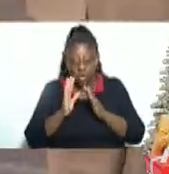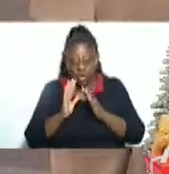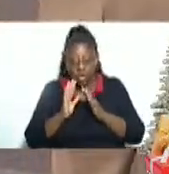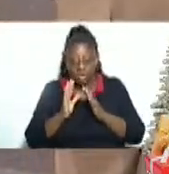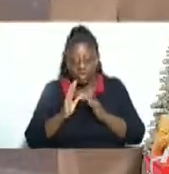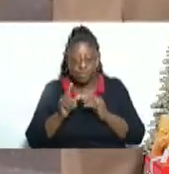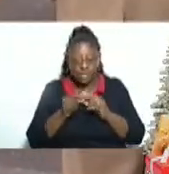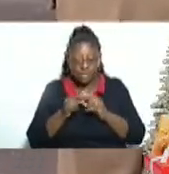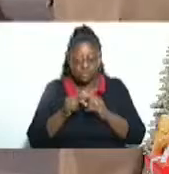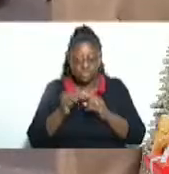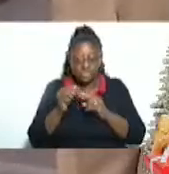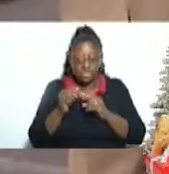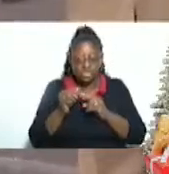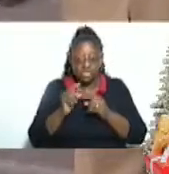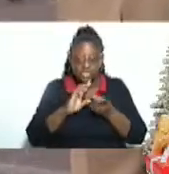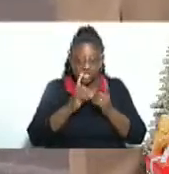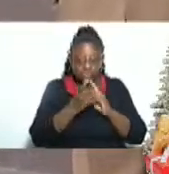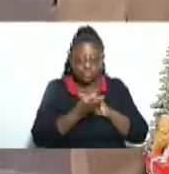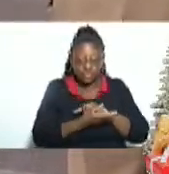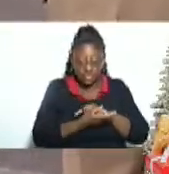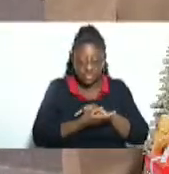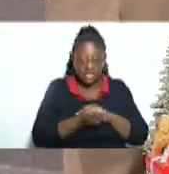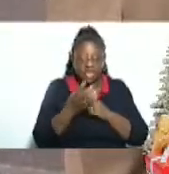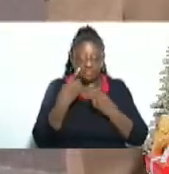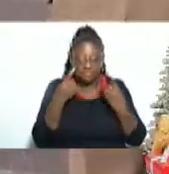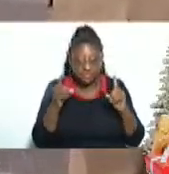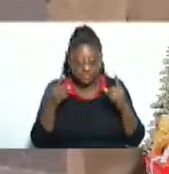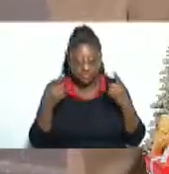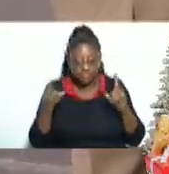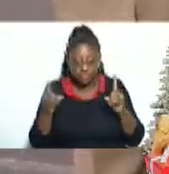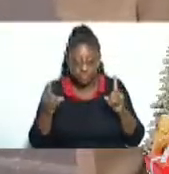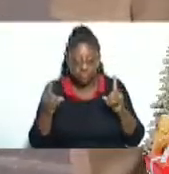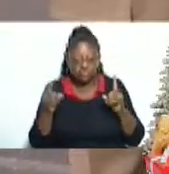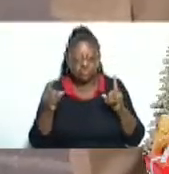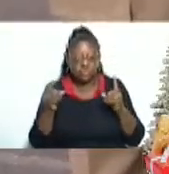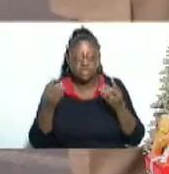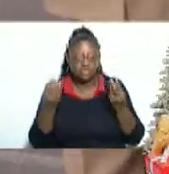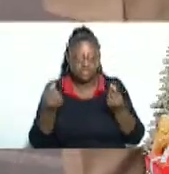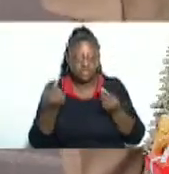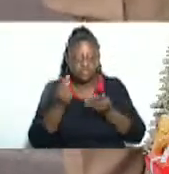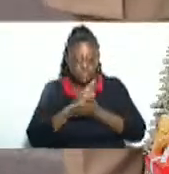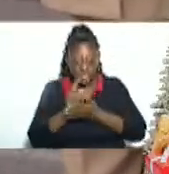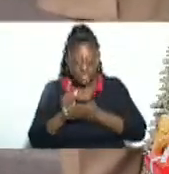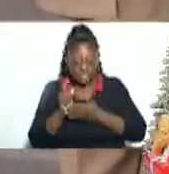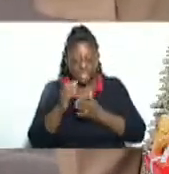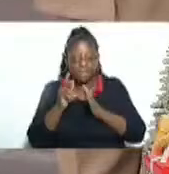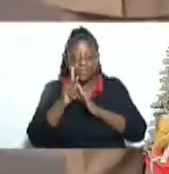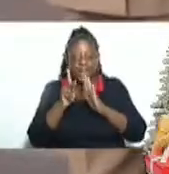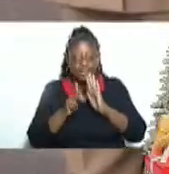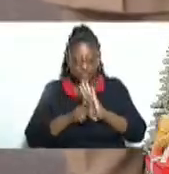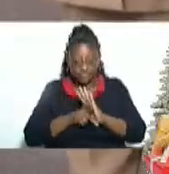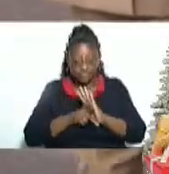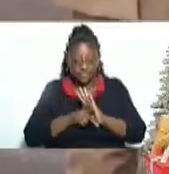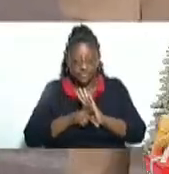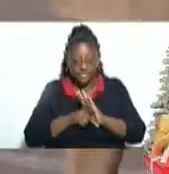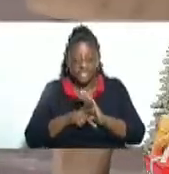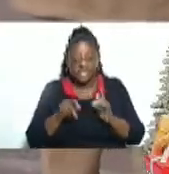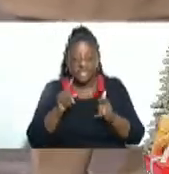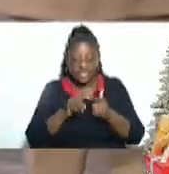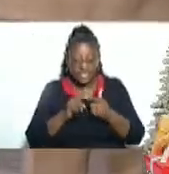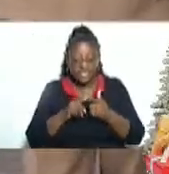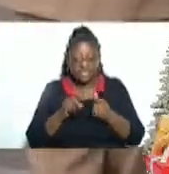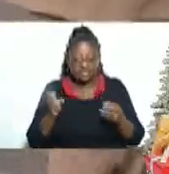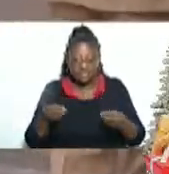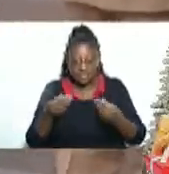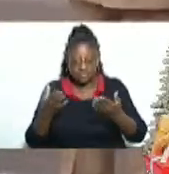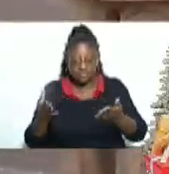path adjustment that was approved finally in Cabinet a couple weeks ago. Their material then is available